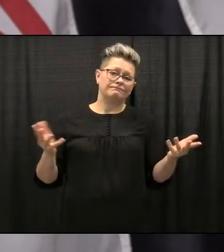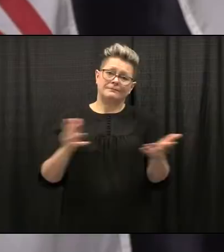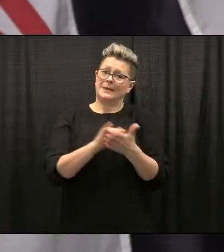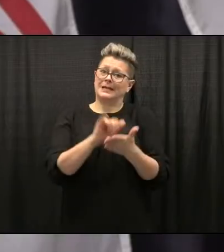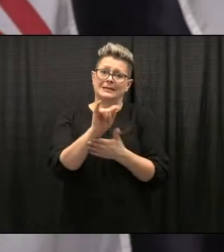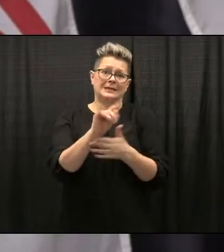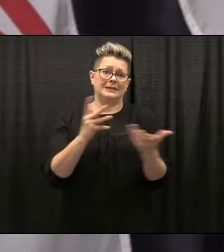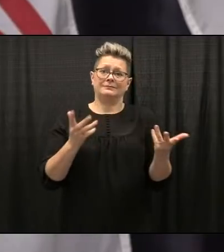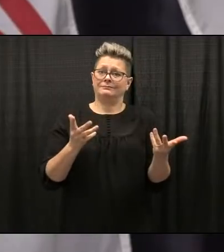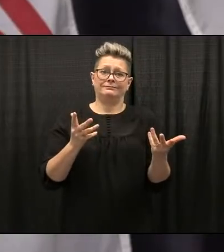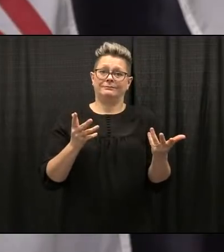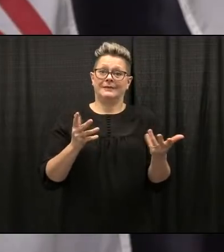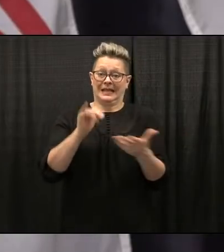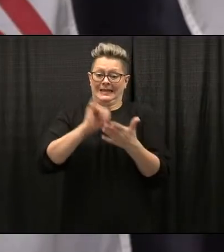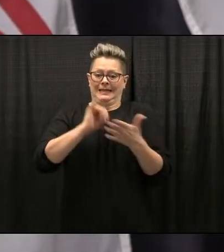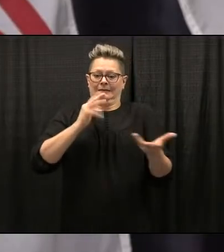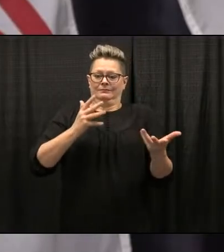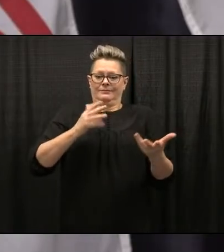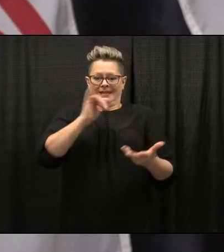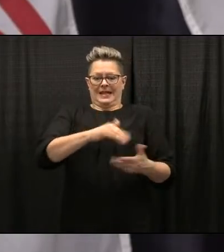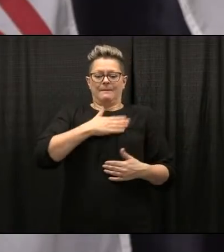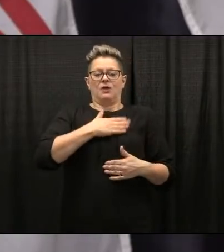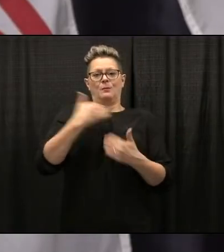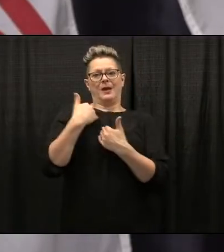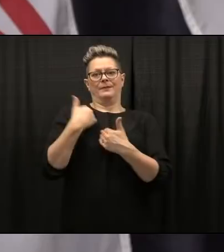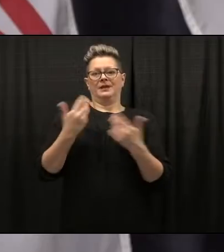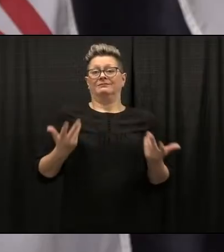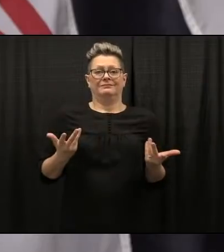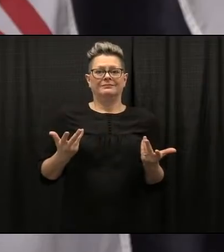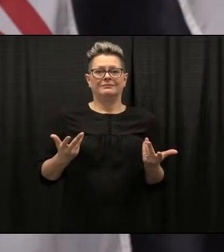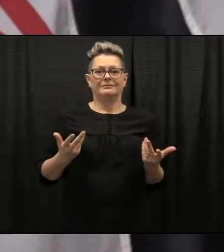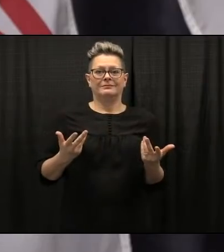any of us can really do. So, I think that